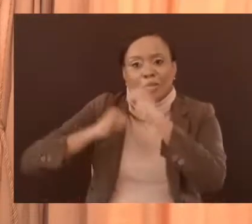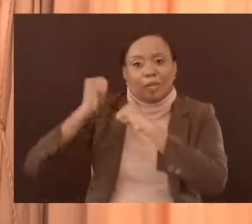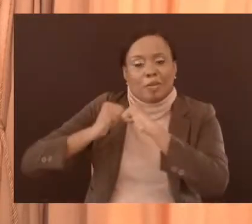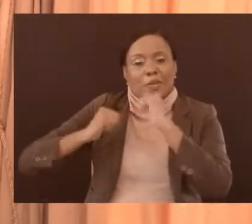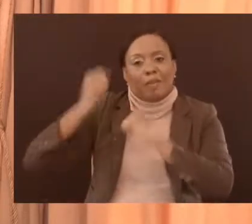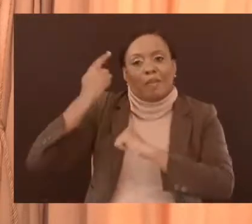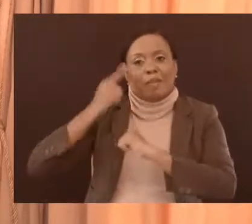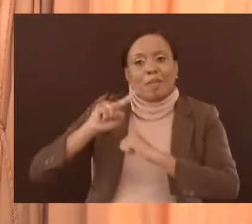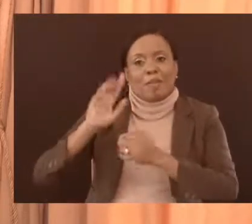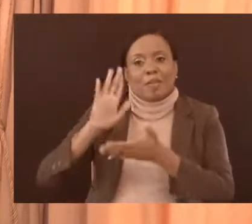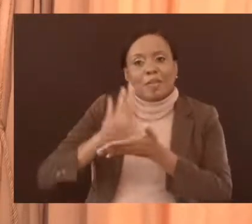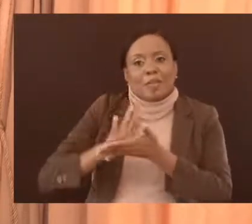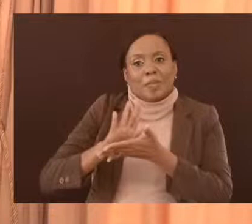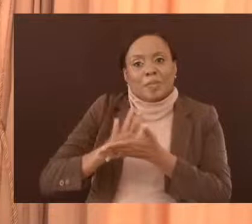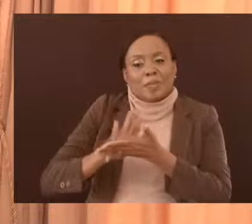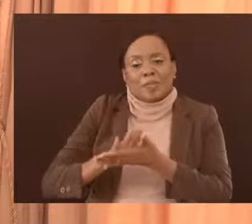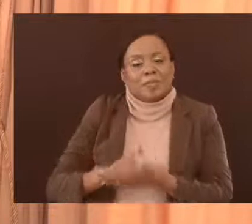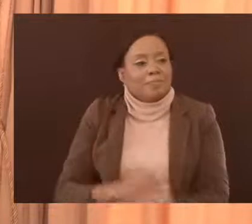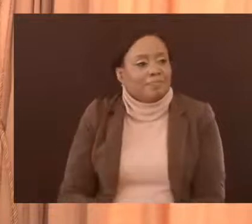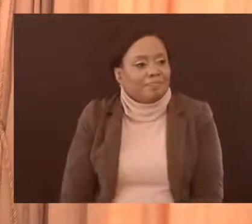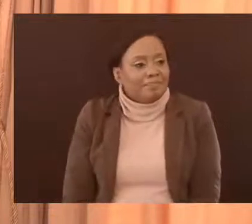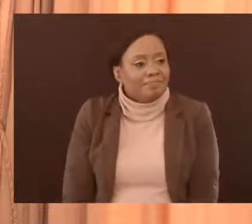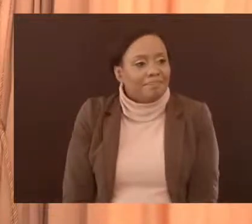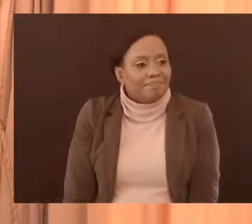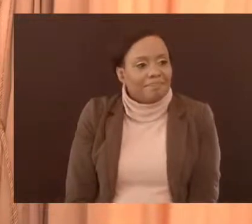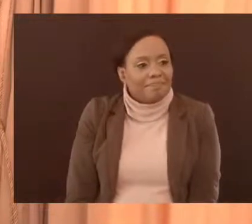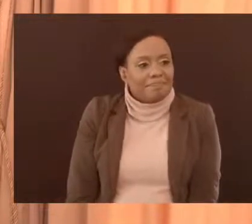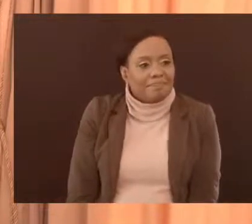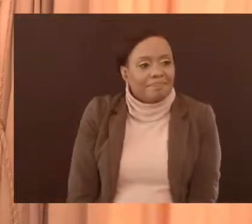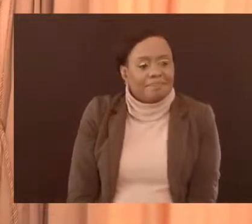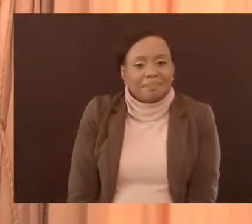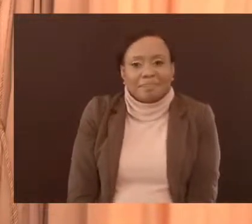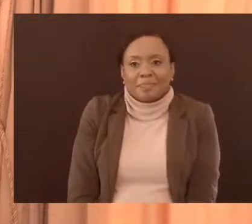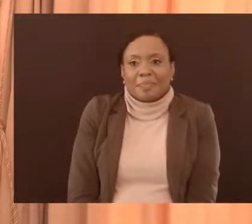the schools, etc.